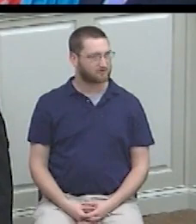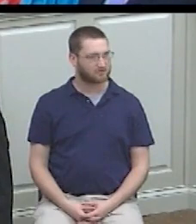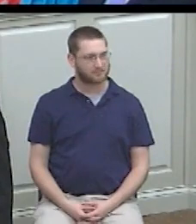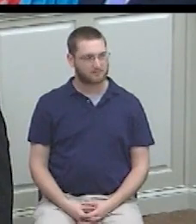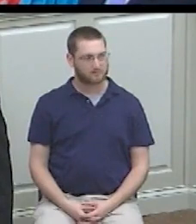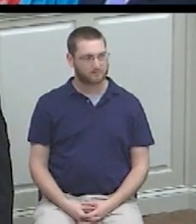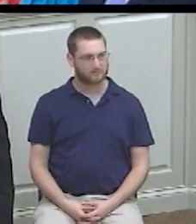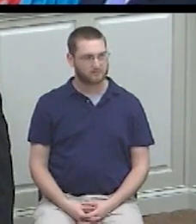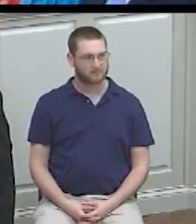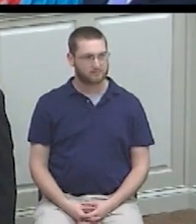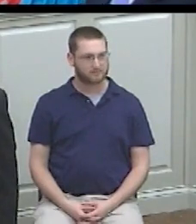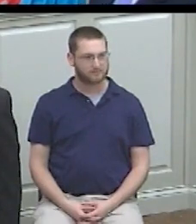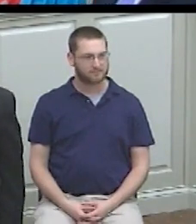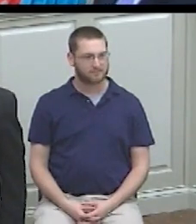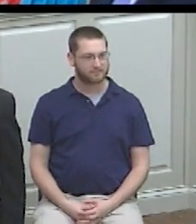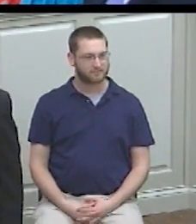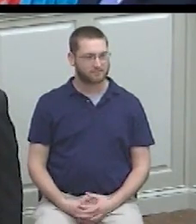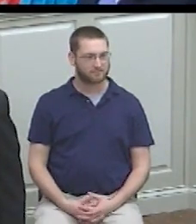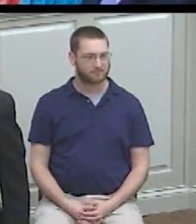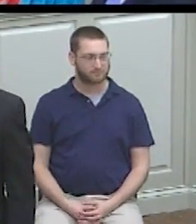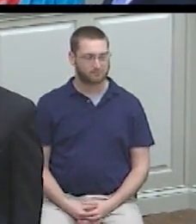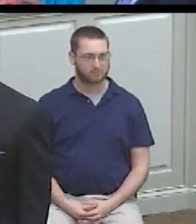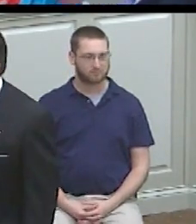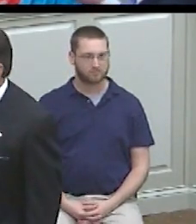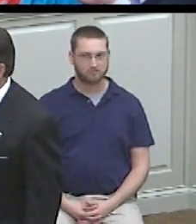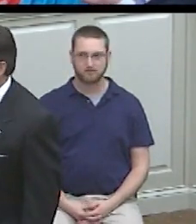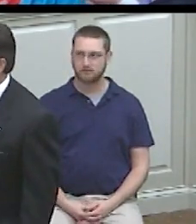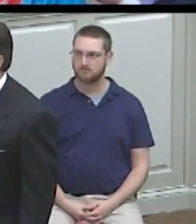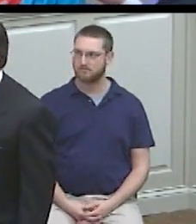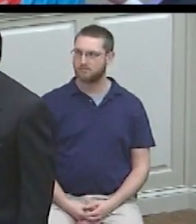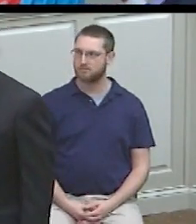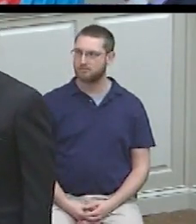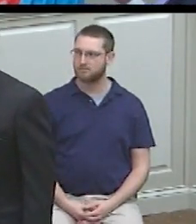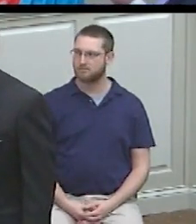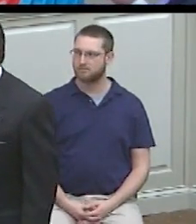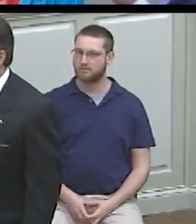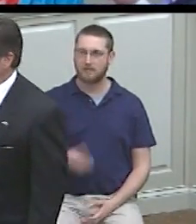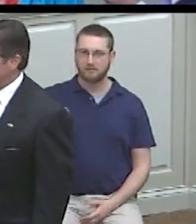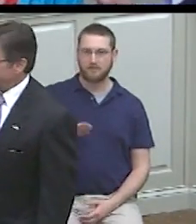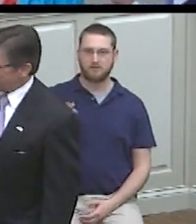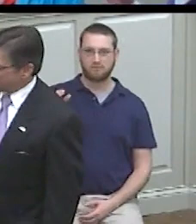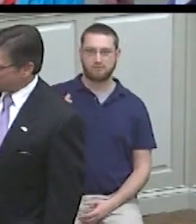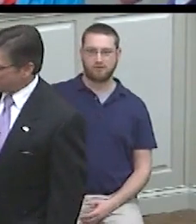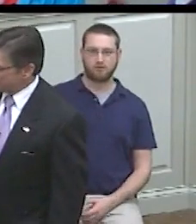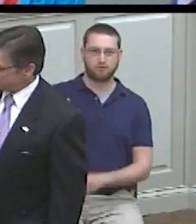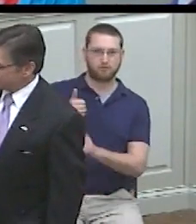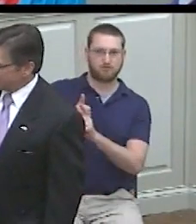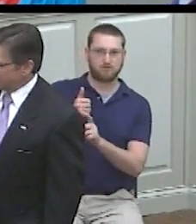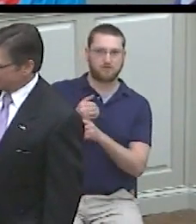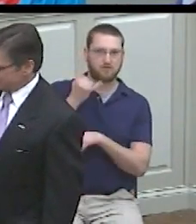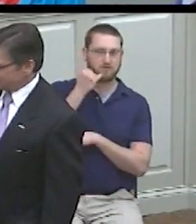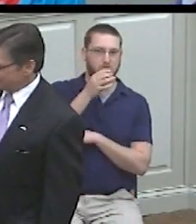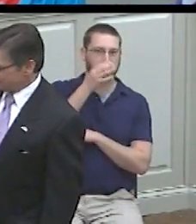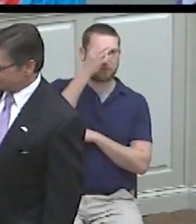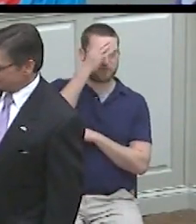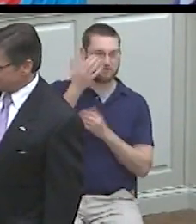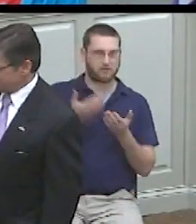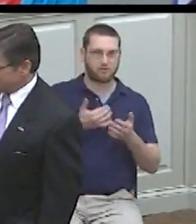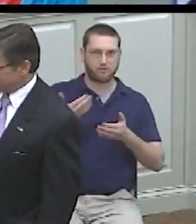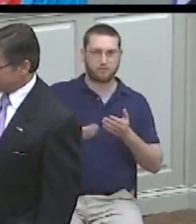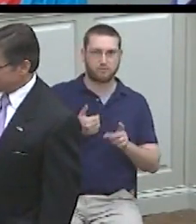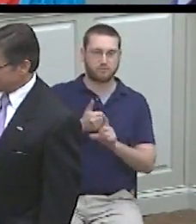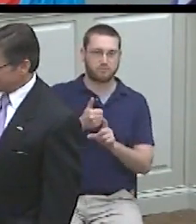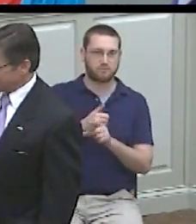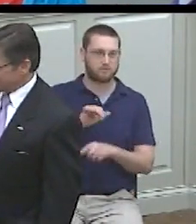Now, don't anybody move, okay? Starting here. Introduce yourself, and if your parents are in the audience, introduce them